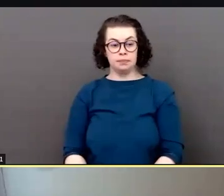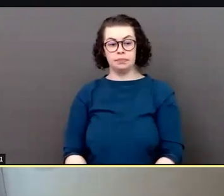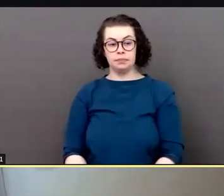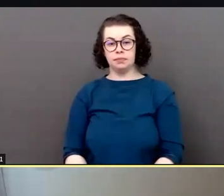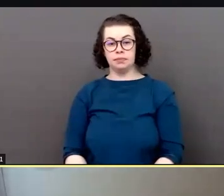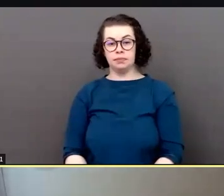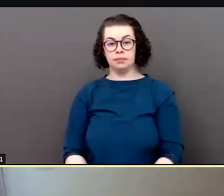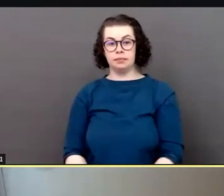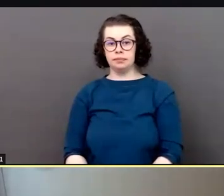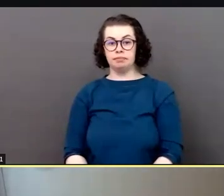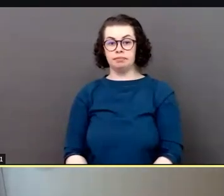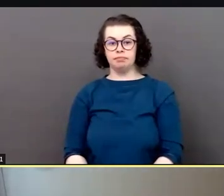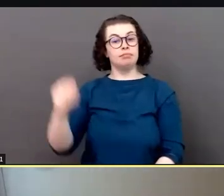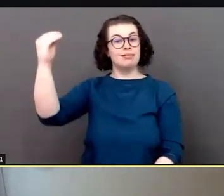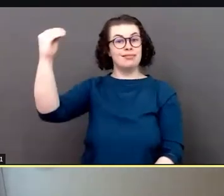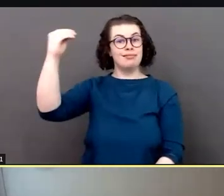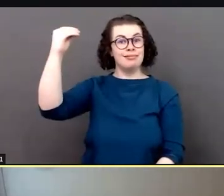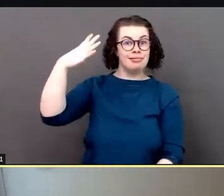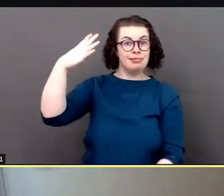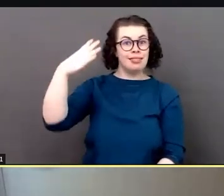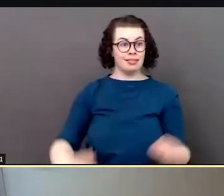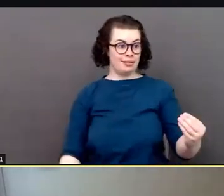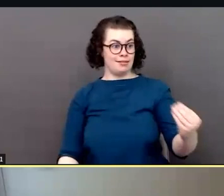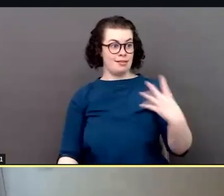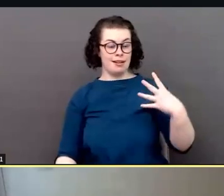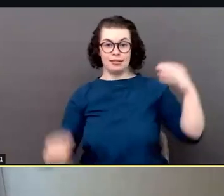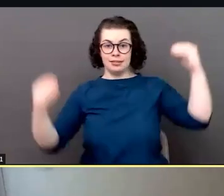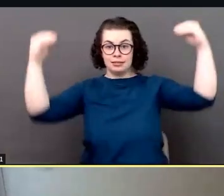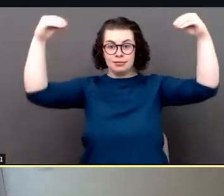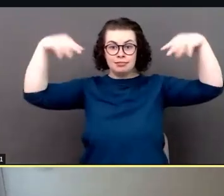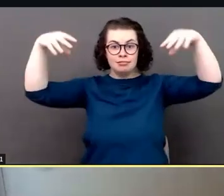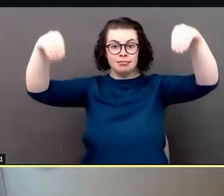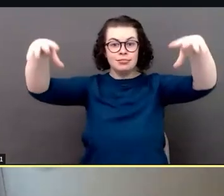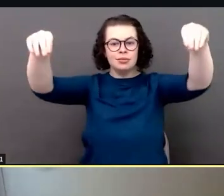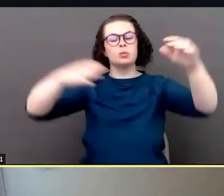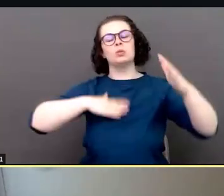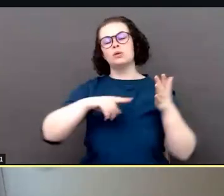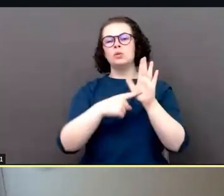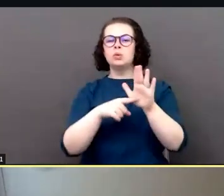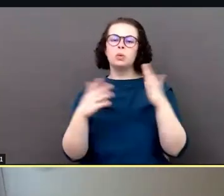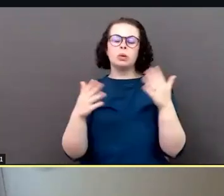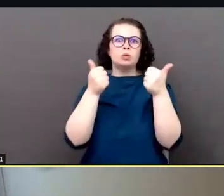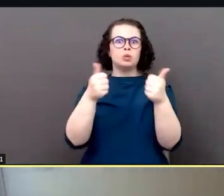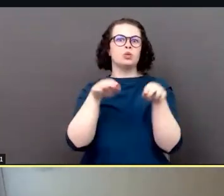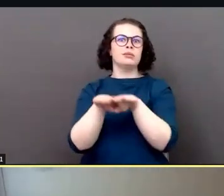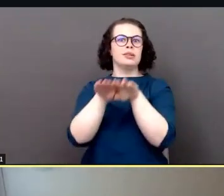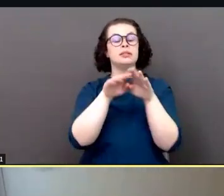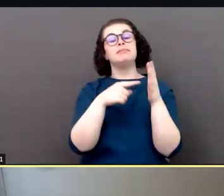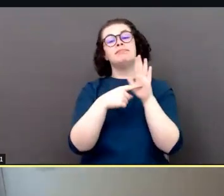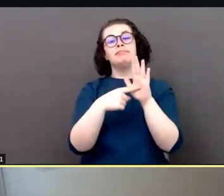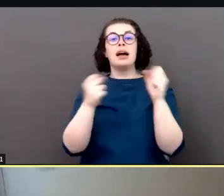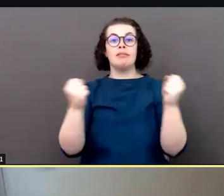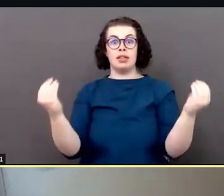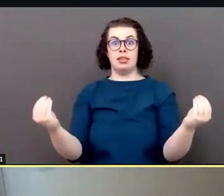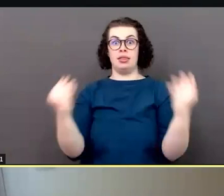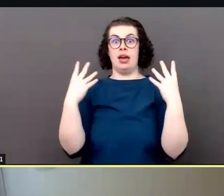Lighting, we try to convey what's in the lighting standards. For instance, lighting levels uniformity